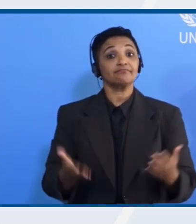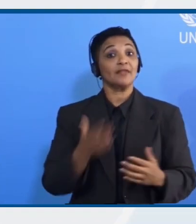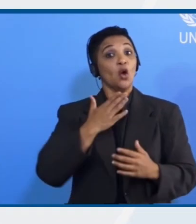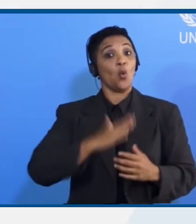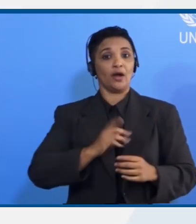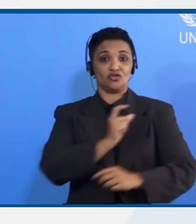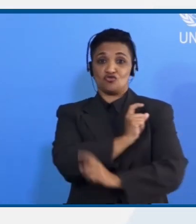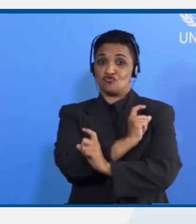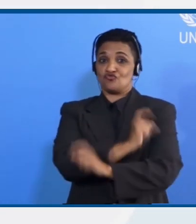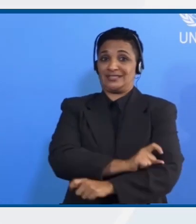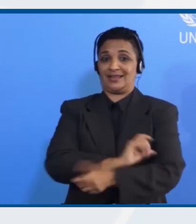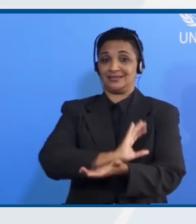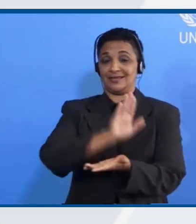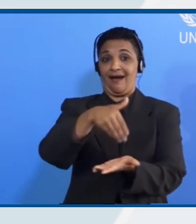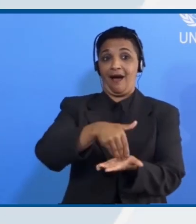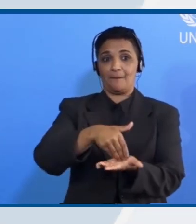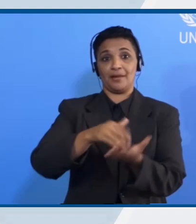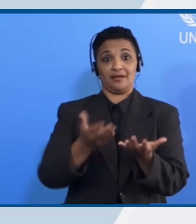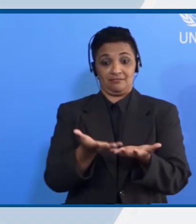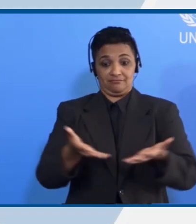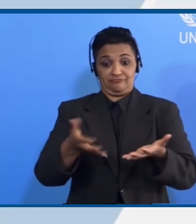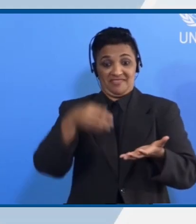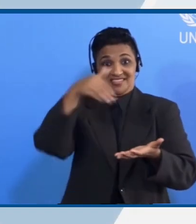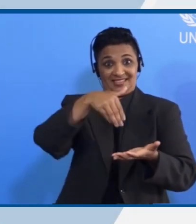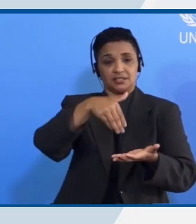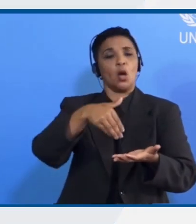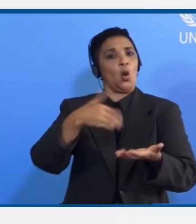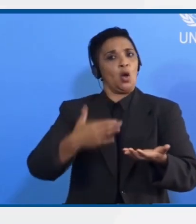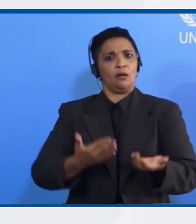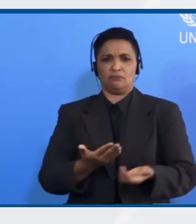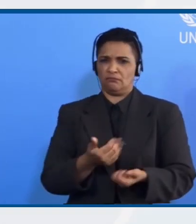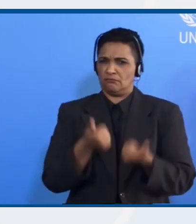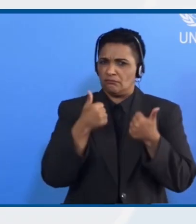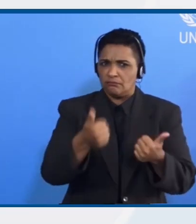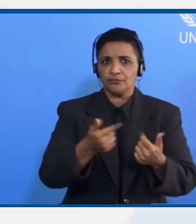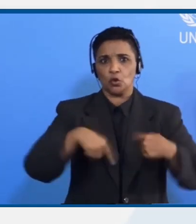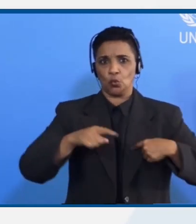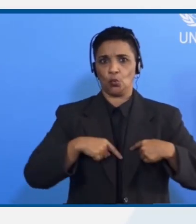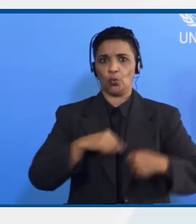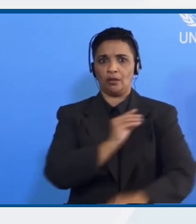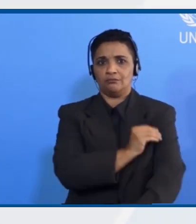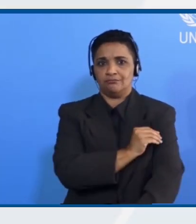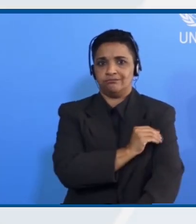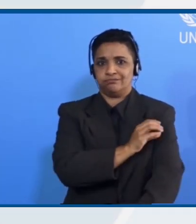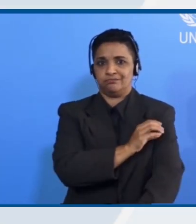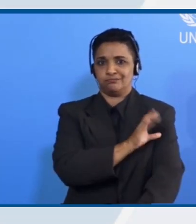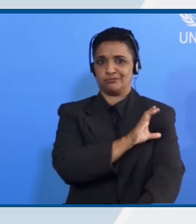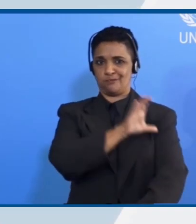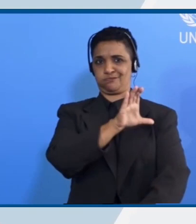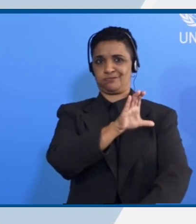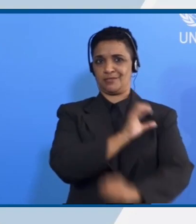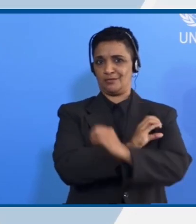hub is for us a good way to increase our capacity, of course,